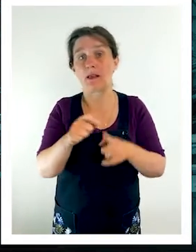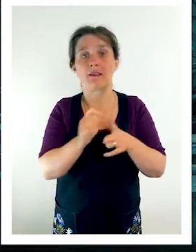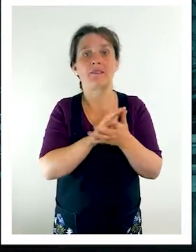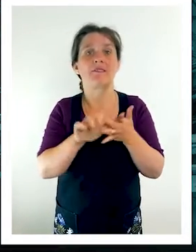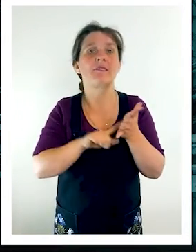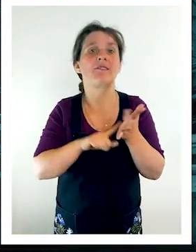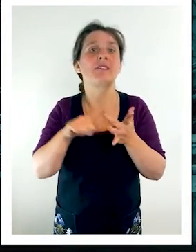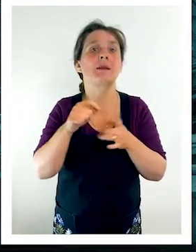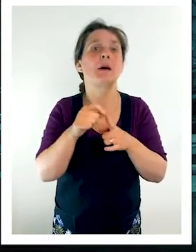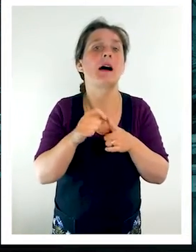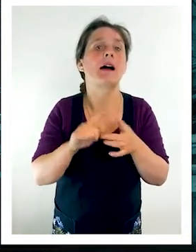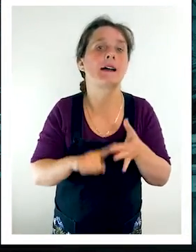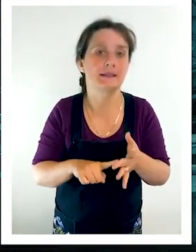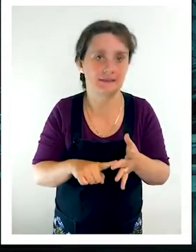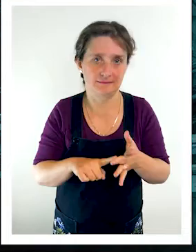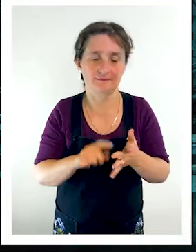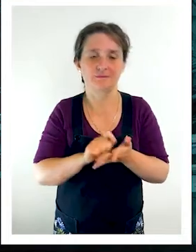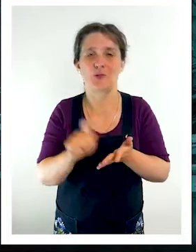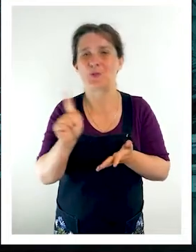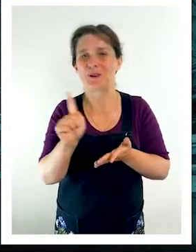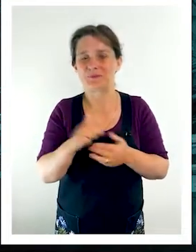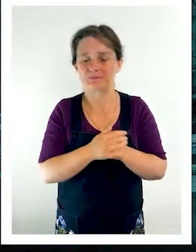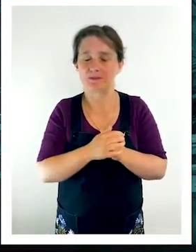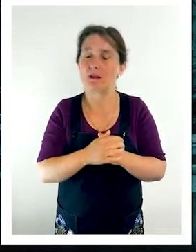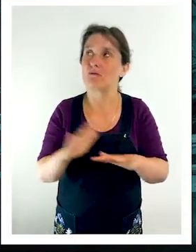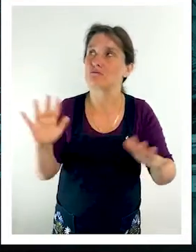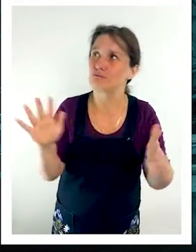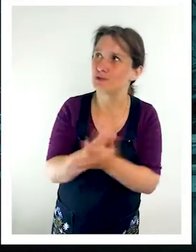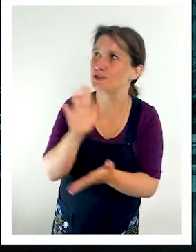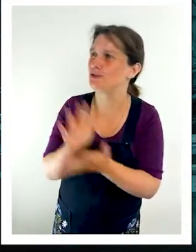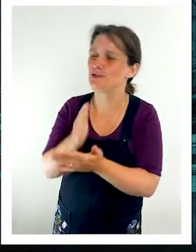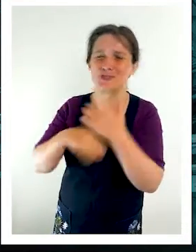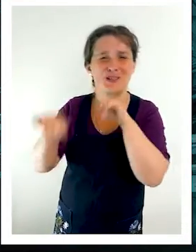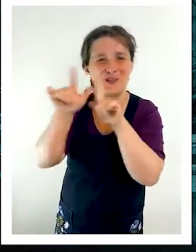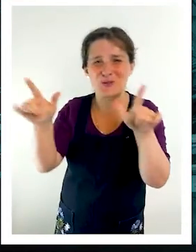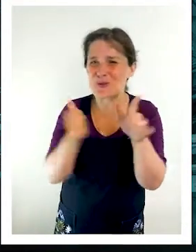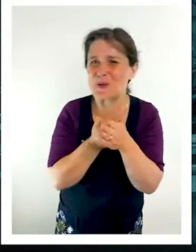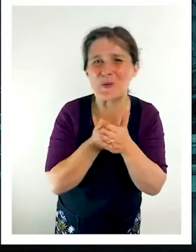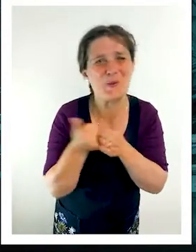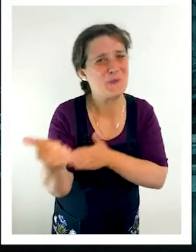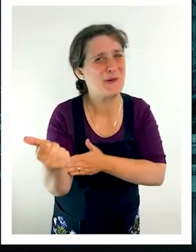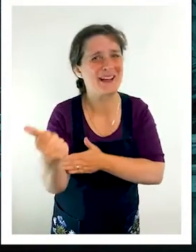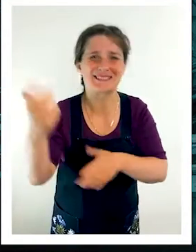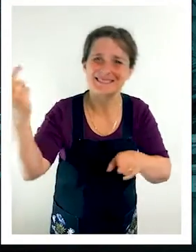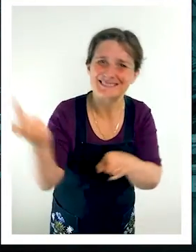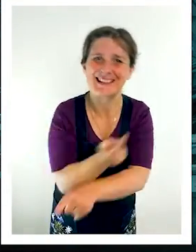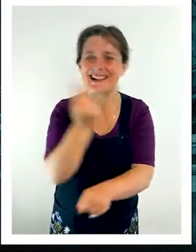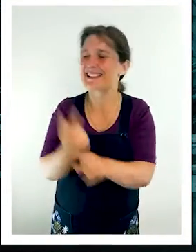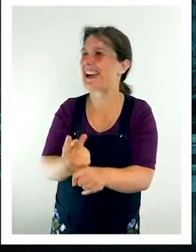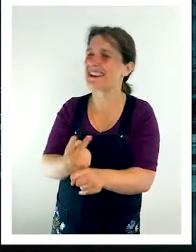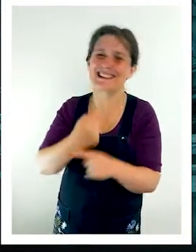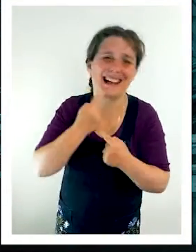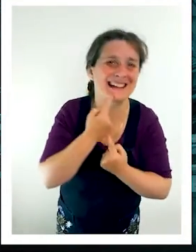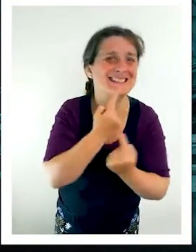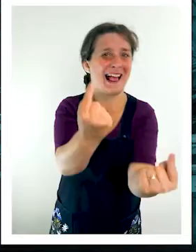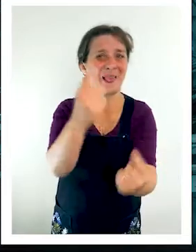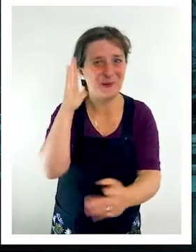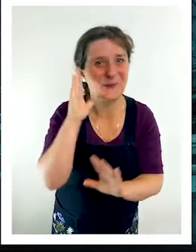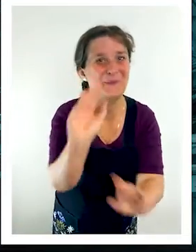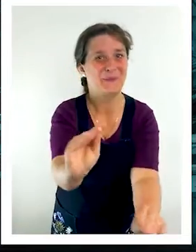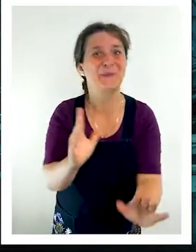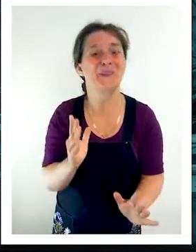these words: "Rejoice in the Lord always. I say it again,